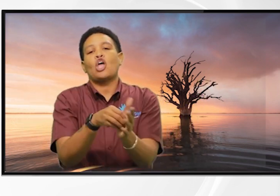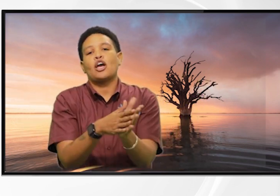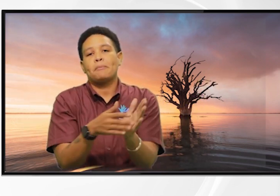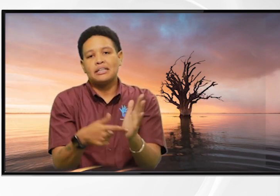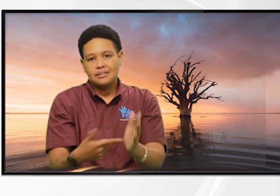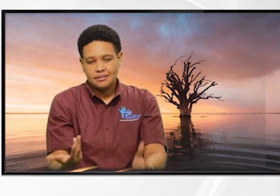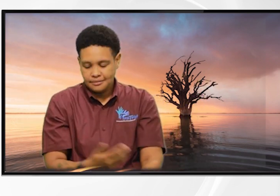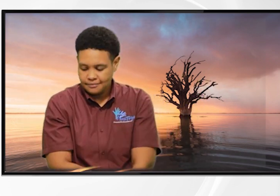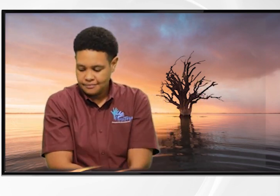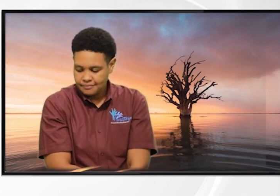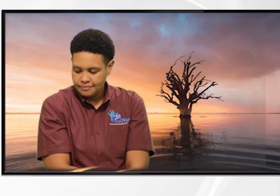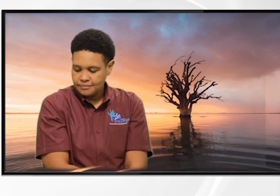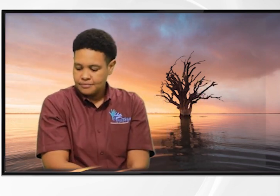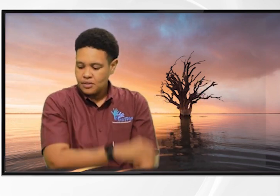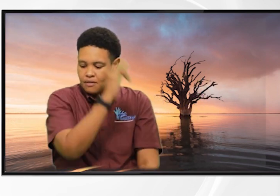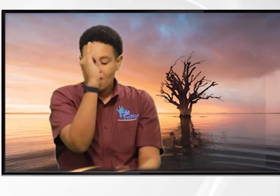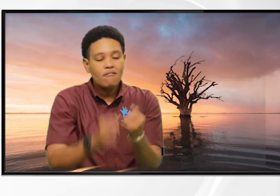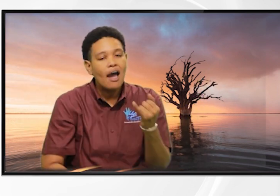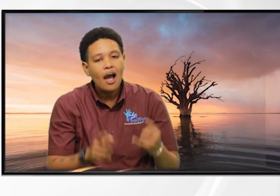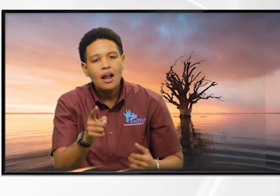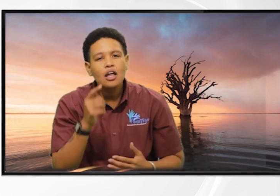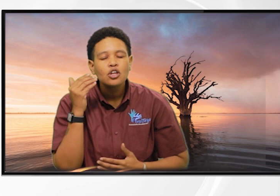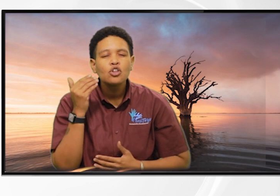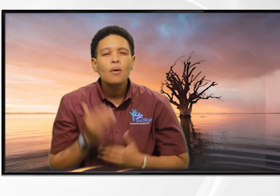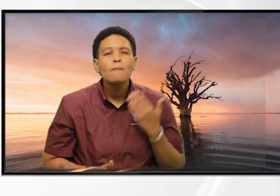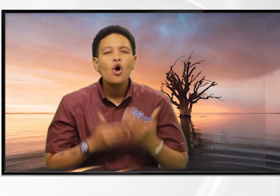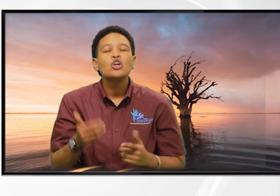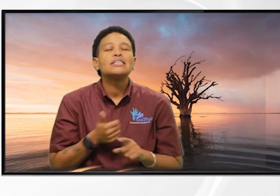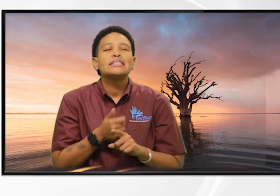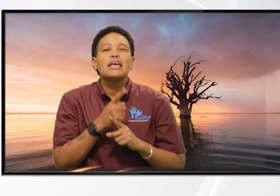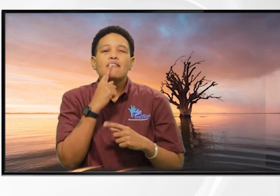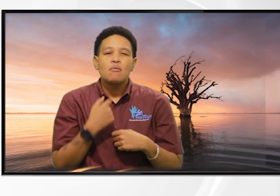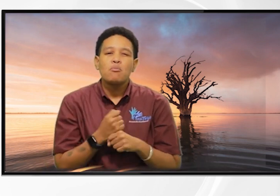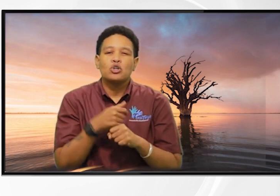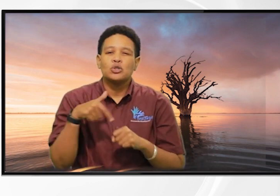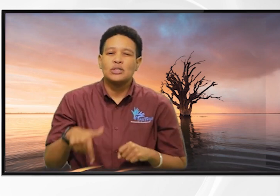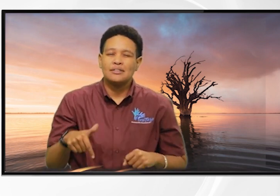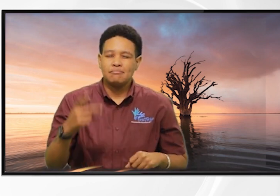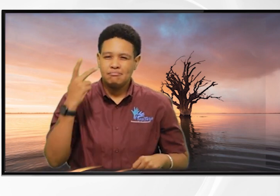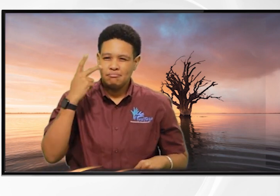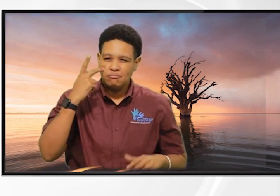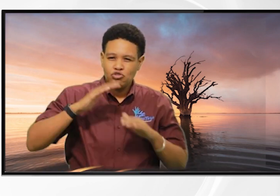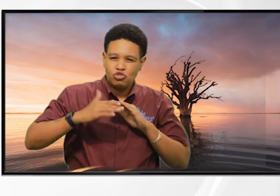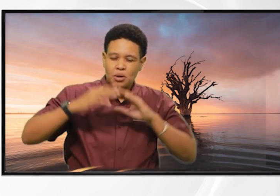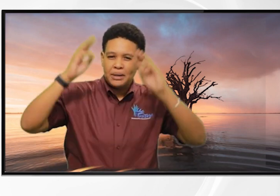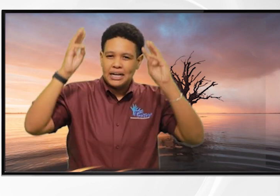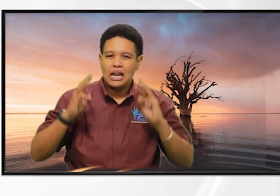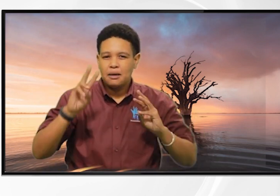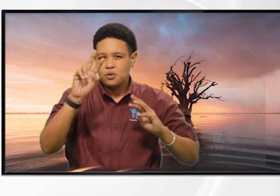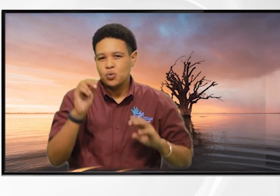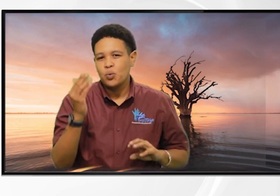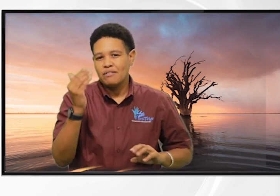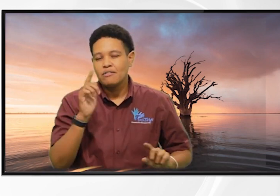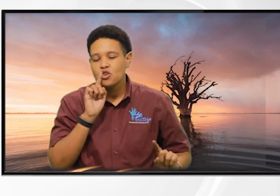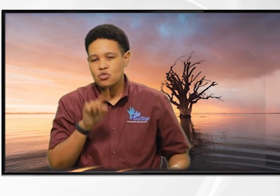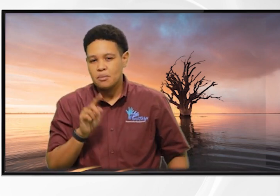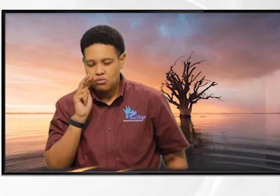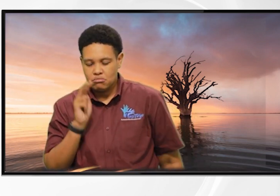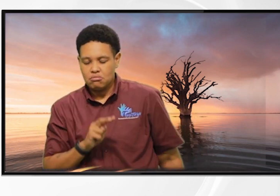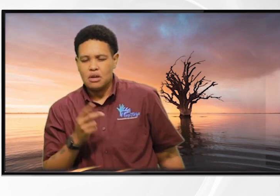document. Finally, the process of producing the State of the Jamaican Climate 2015